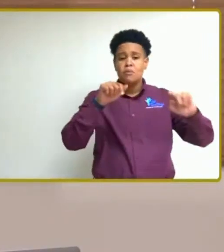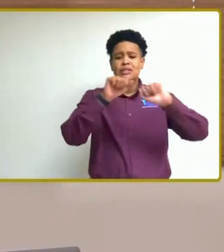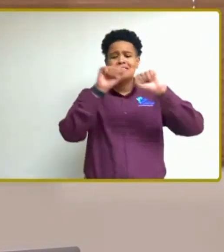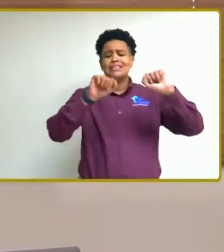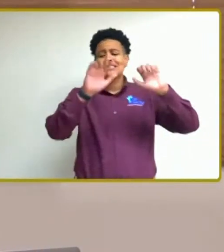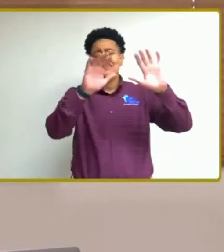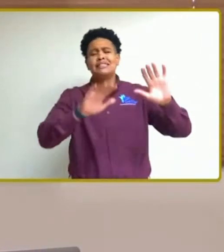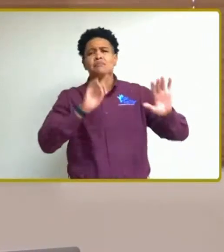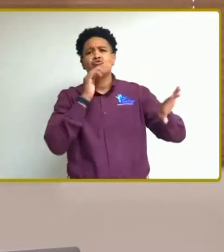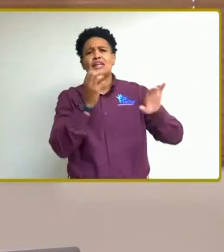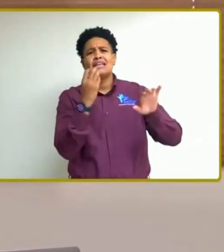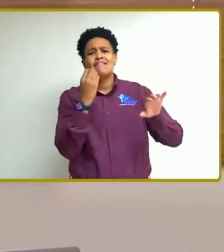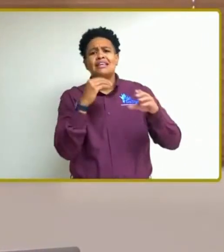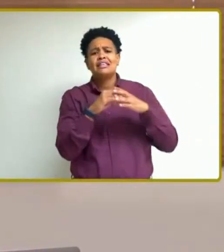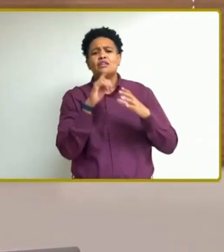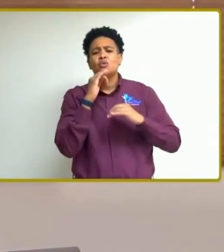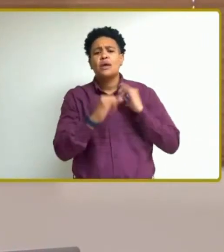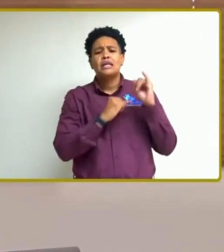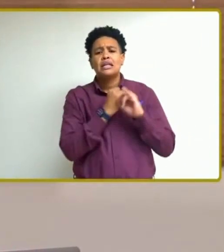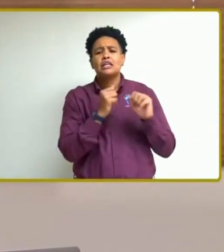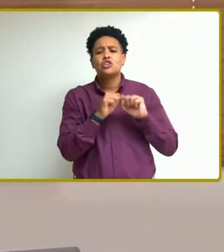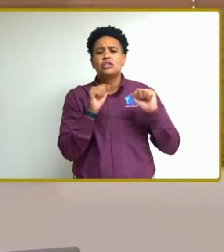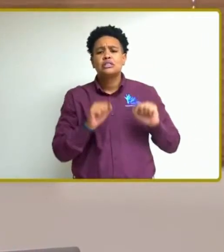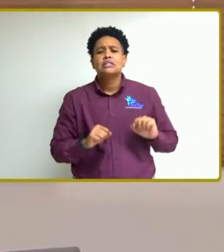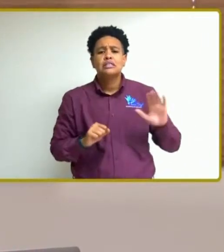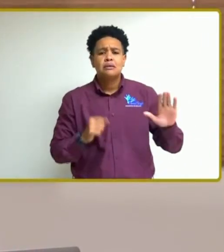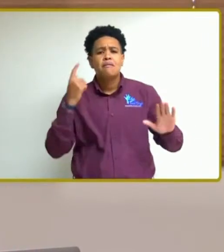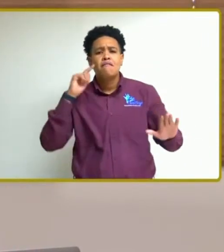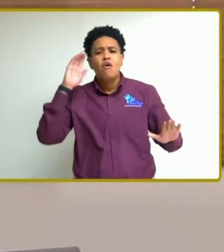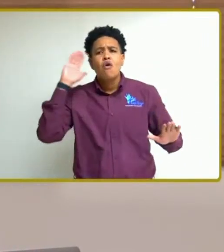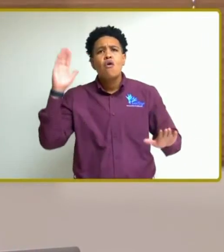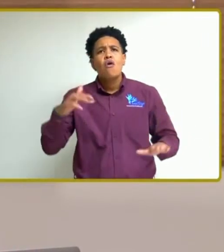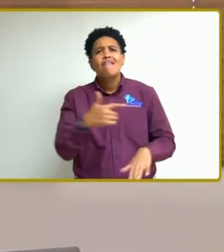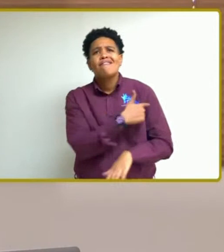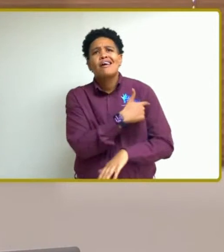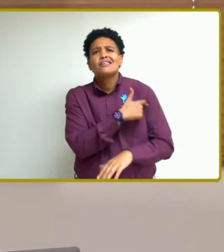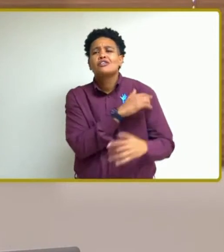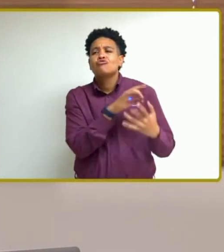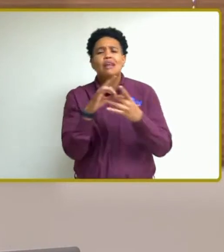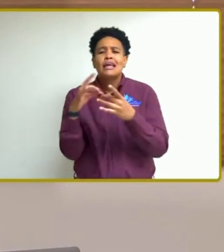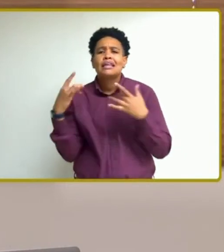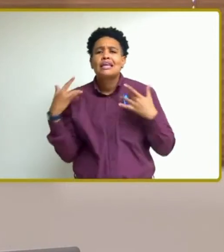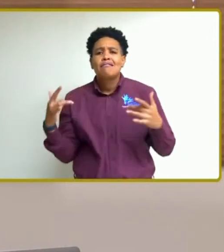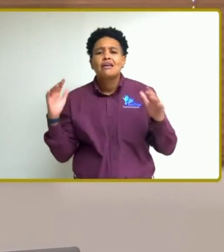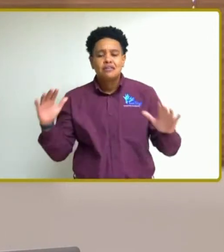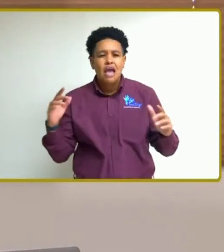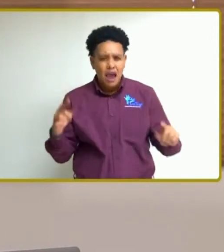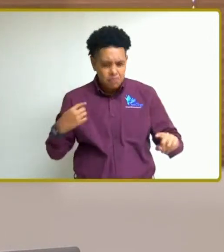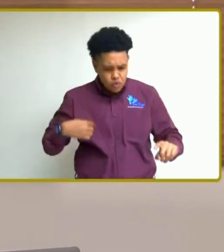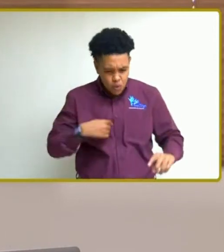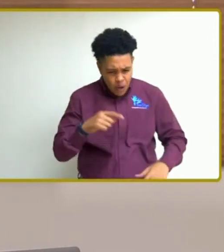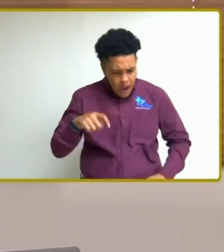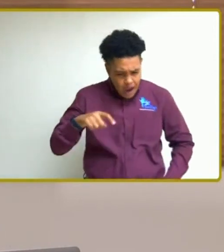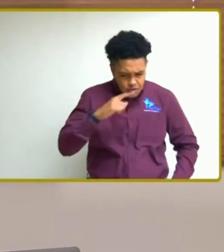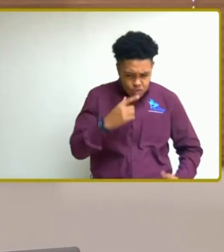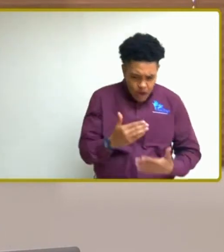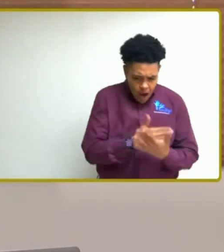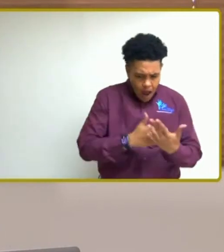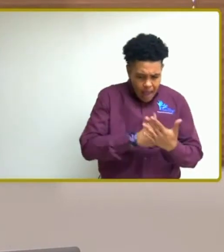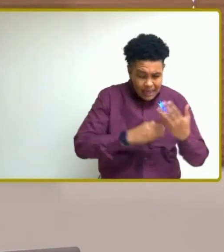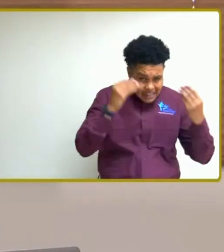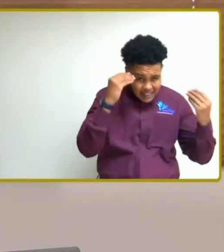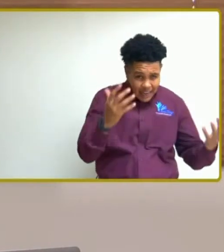system feeds into an international system for all vaccine-related events. So we collect the